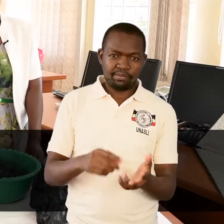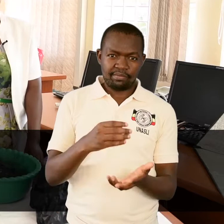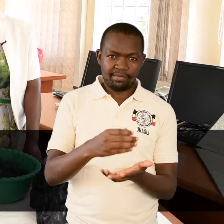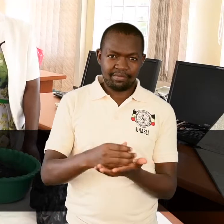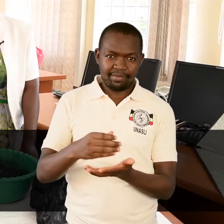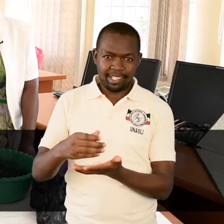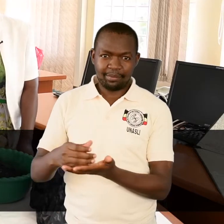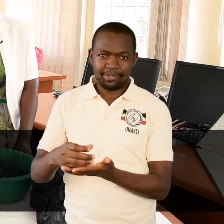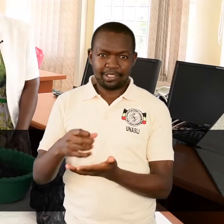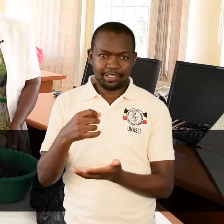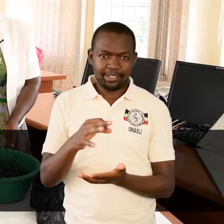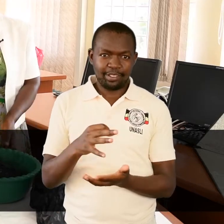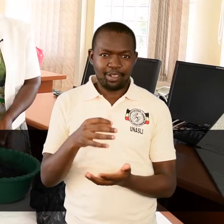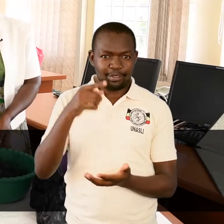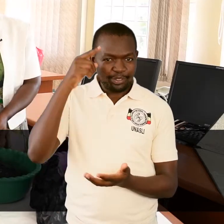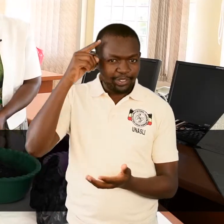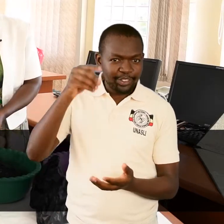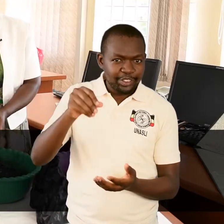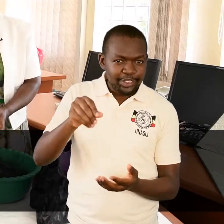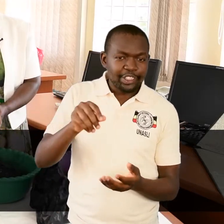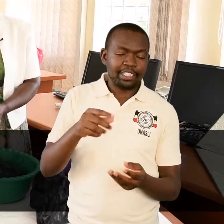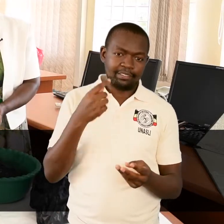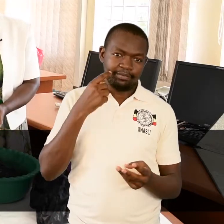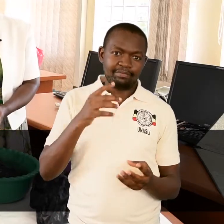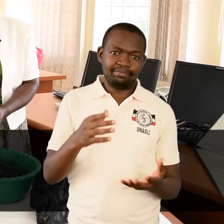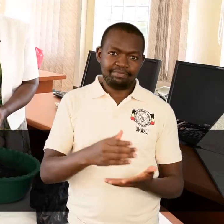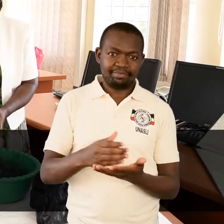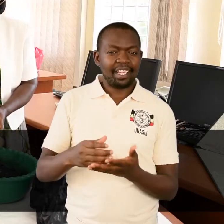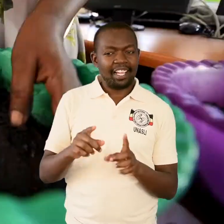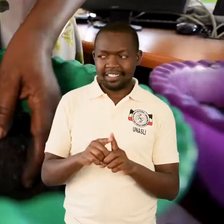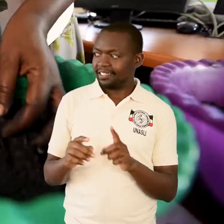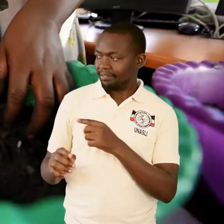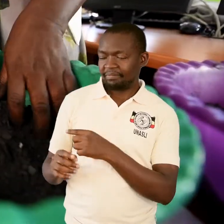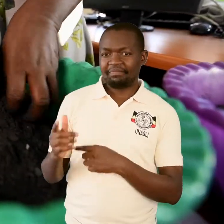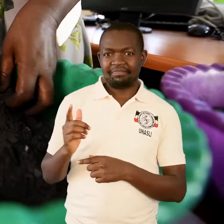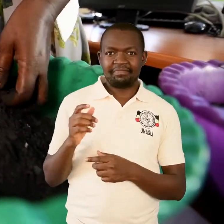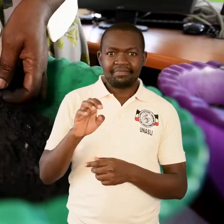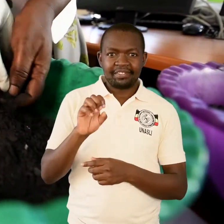as Esther is demonstrating to you. Thank you, John.